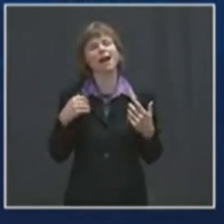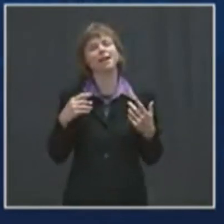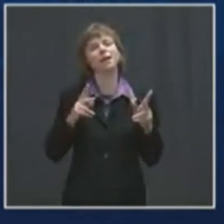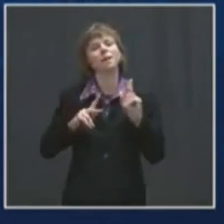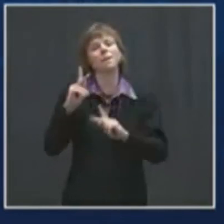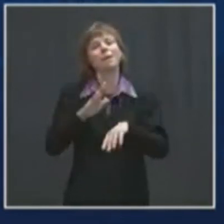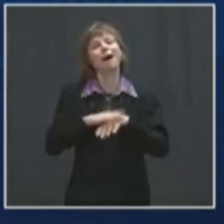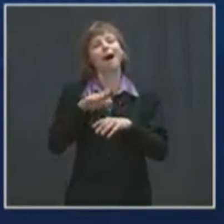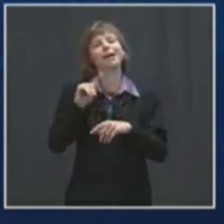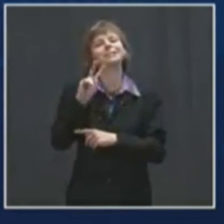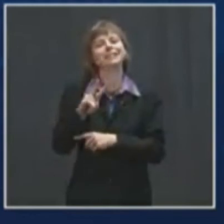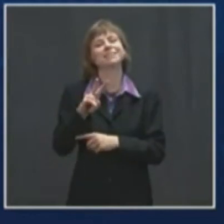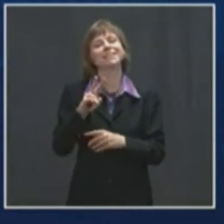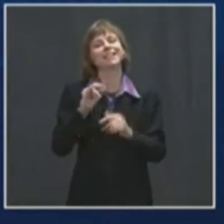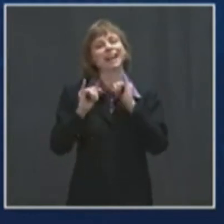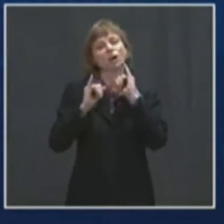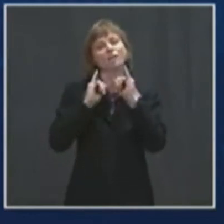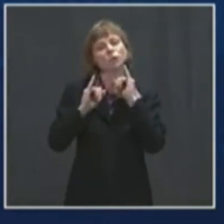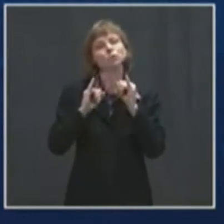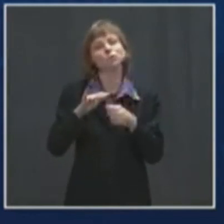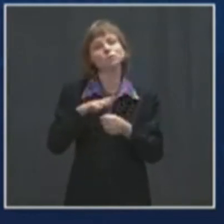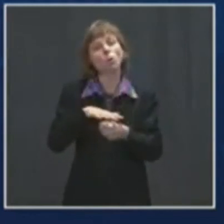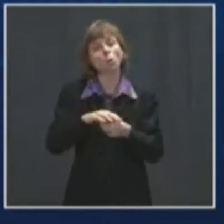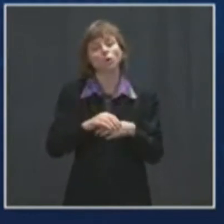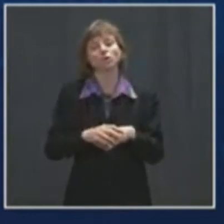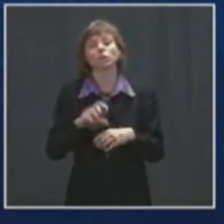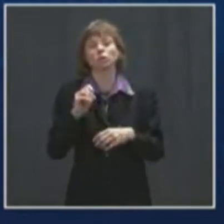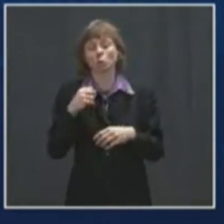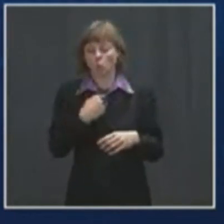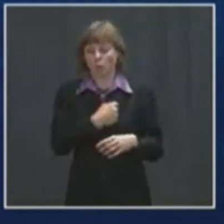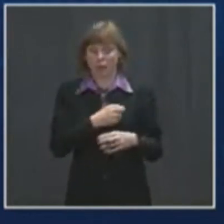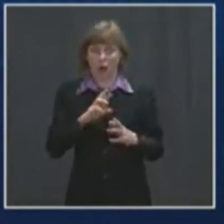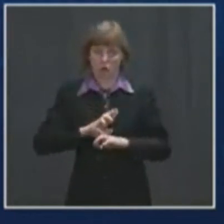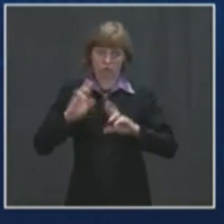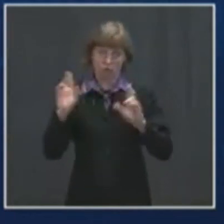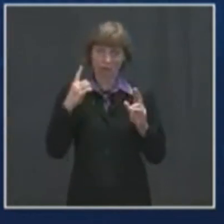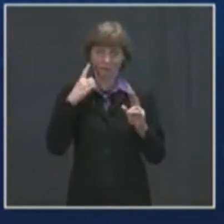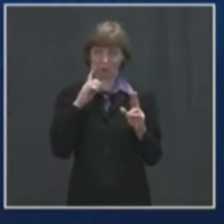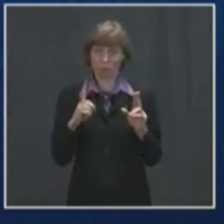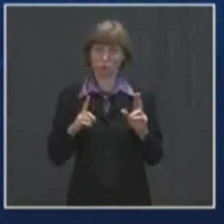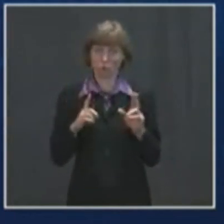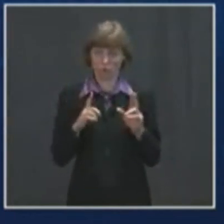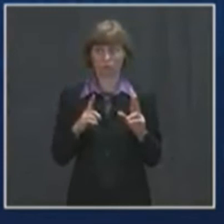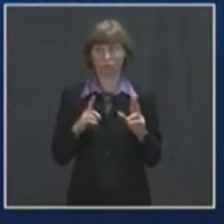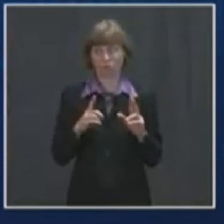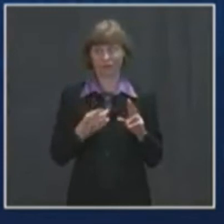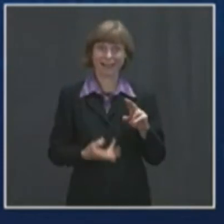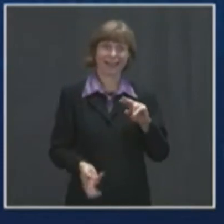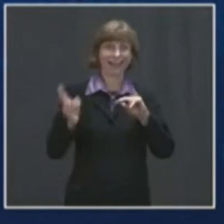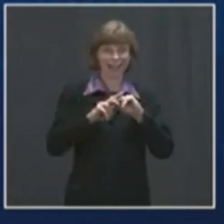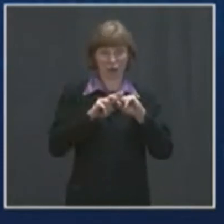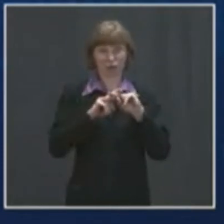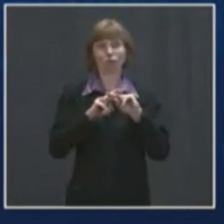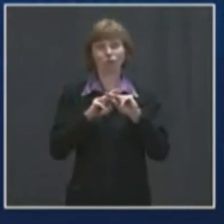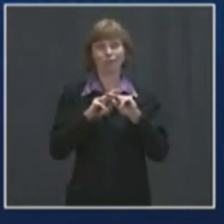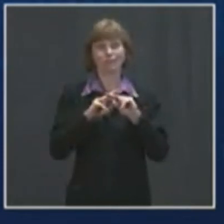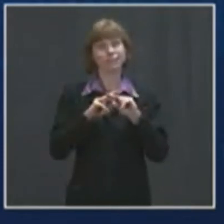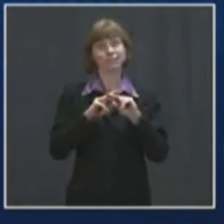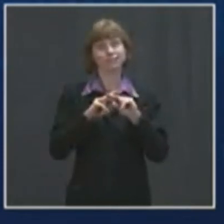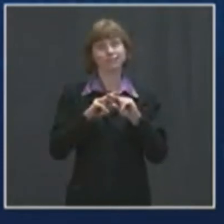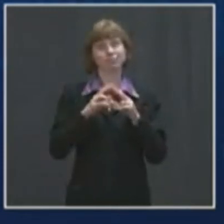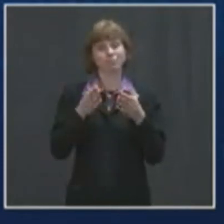even as we're preparing for more of a widespread or broad scale, I should say, public campaign, we've also had a number